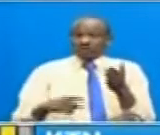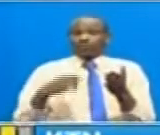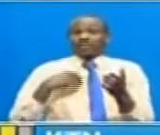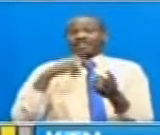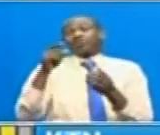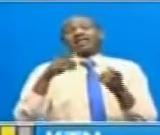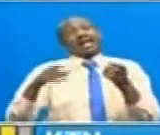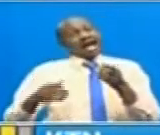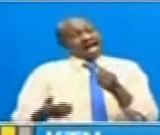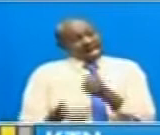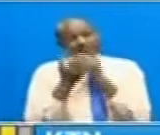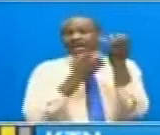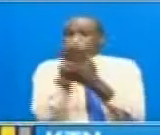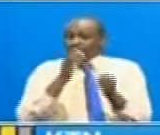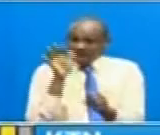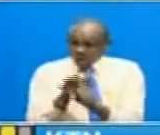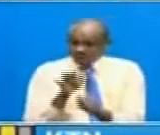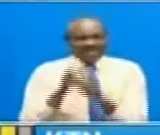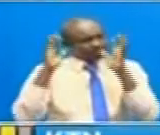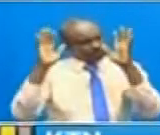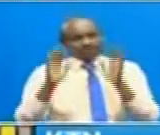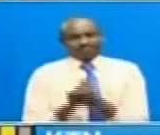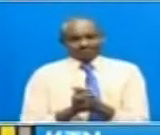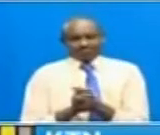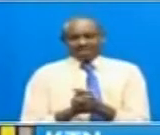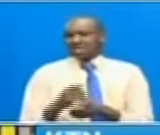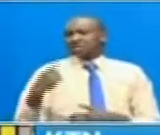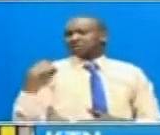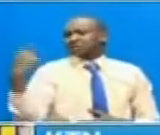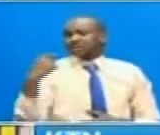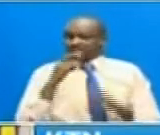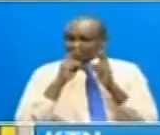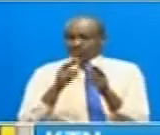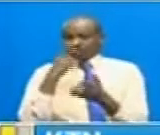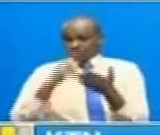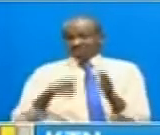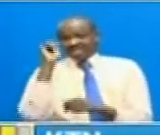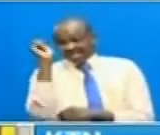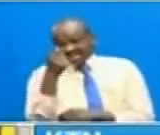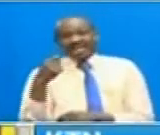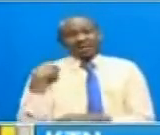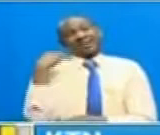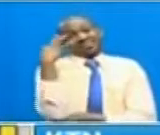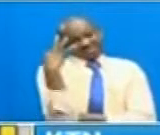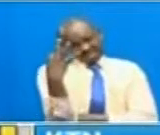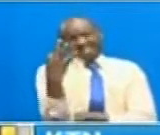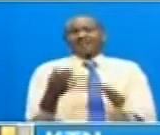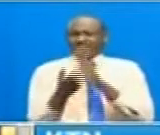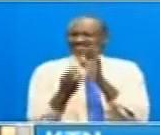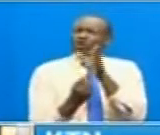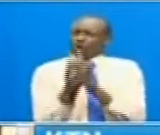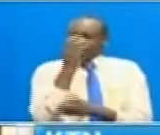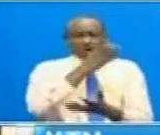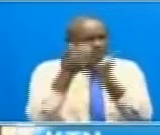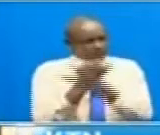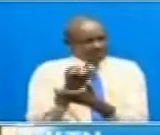in the economy is significant. The recent report released by Bloomberg, which places Kenya as the third fastest growing economy,